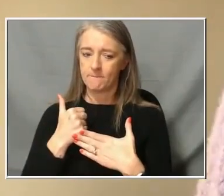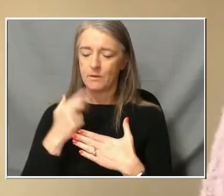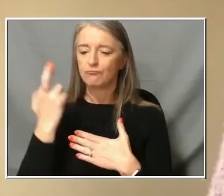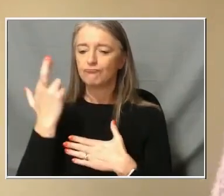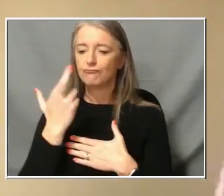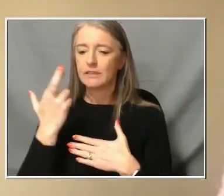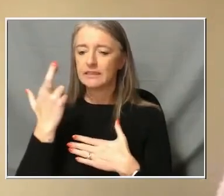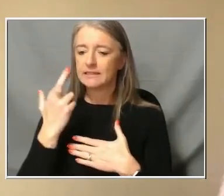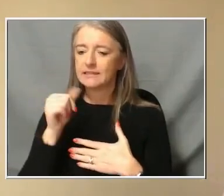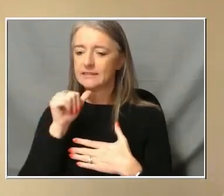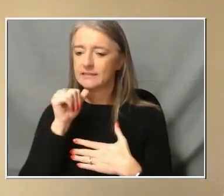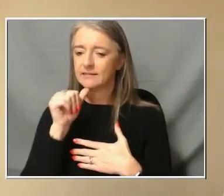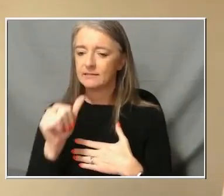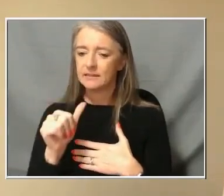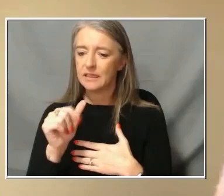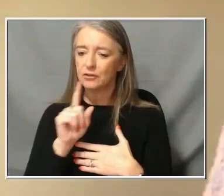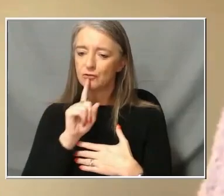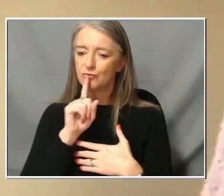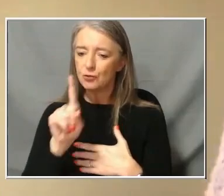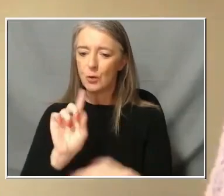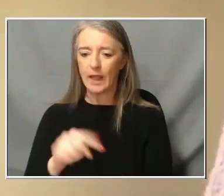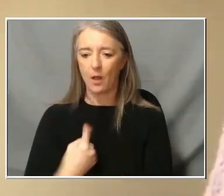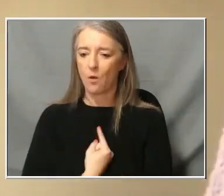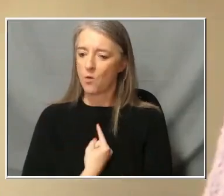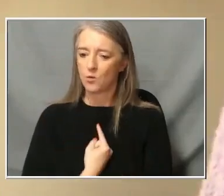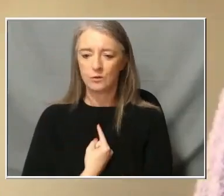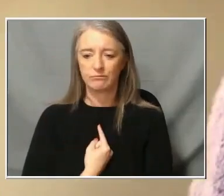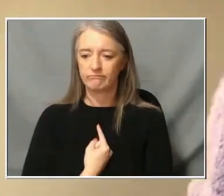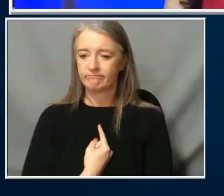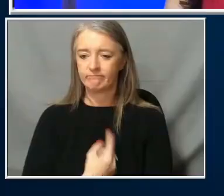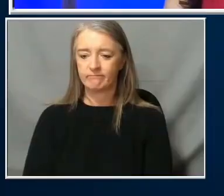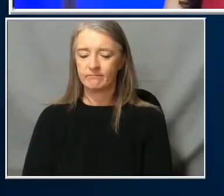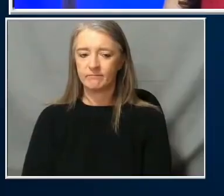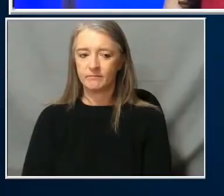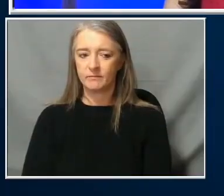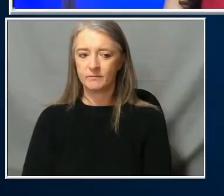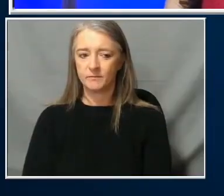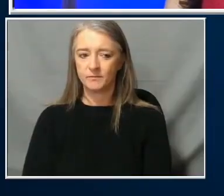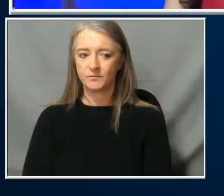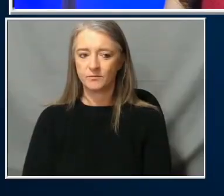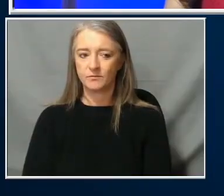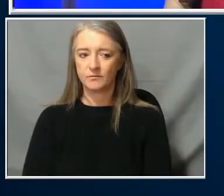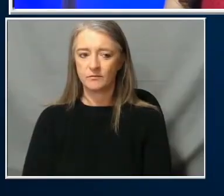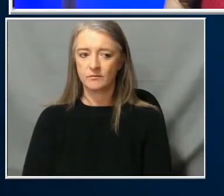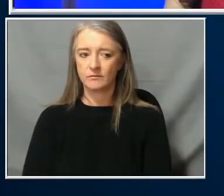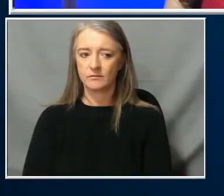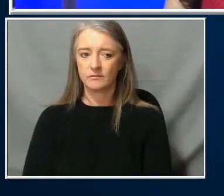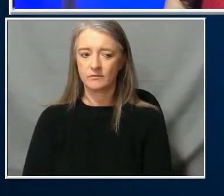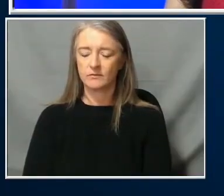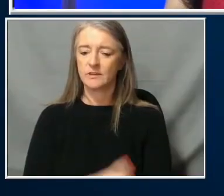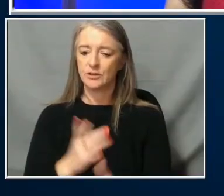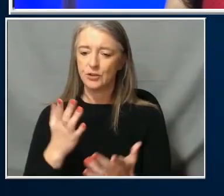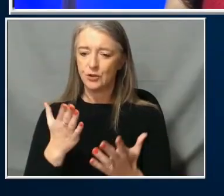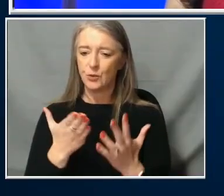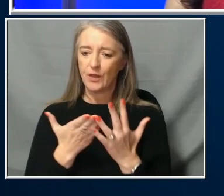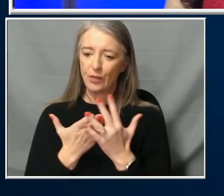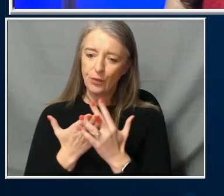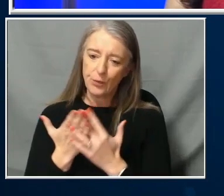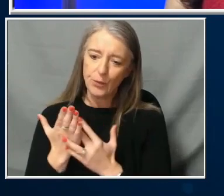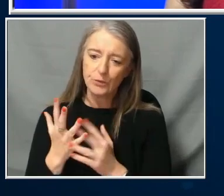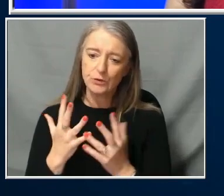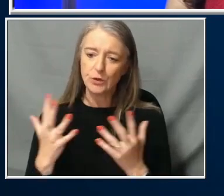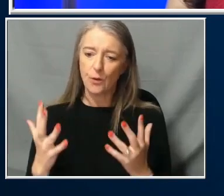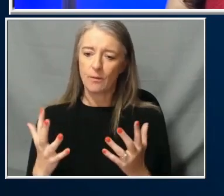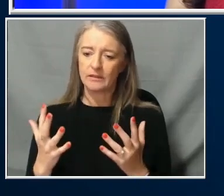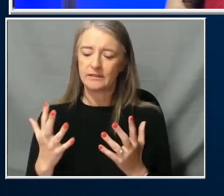realize that I wasn't truly in it alone. You were going through so much, and